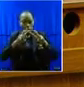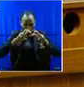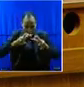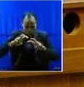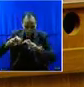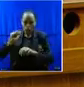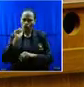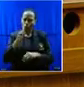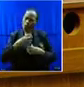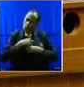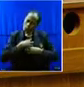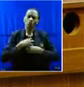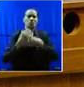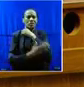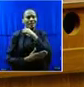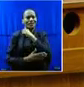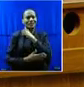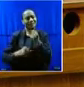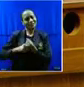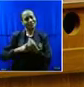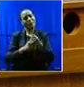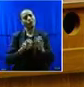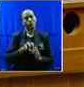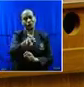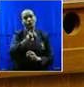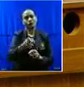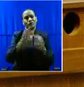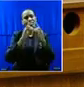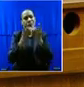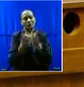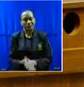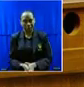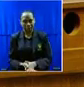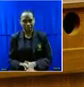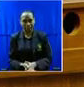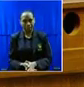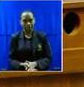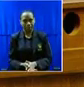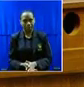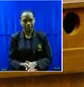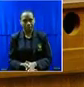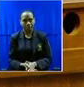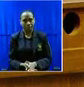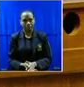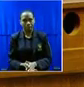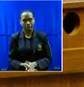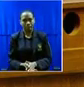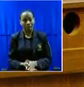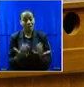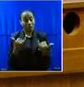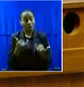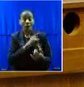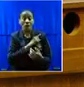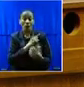in support of the tourism recovery process as one of the hard-hit sectors by